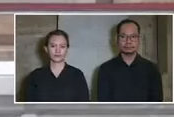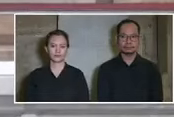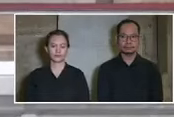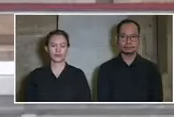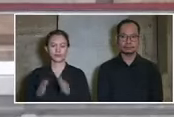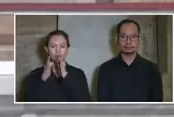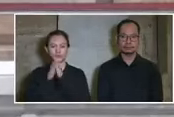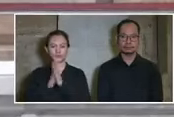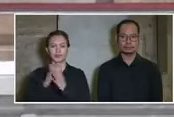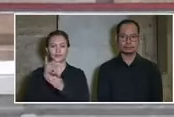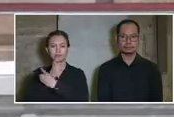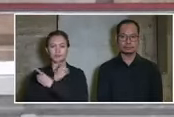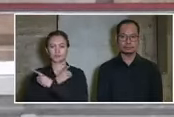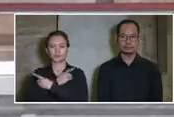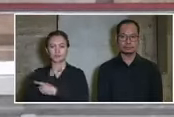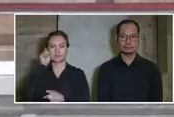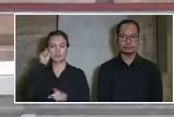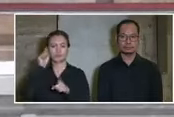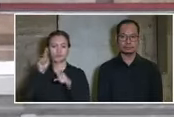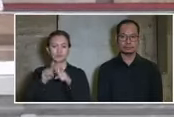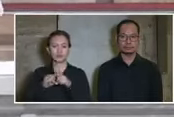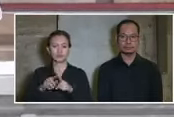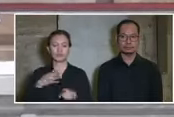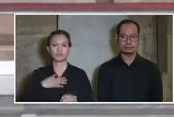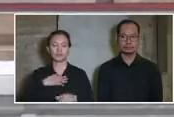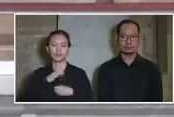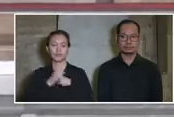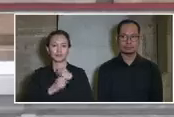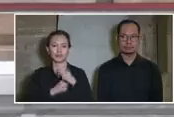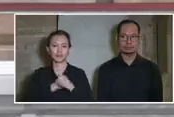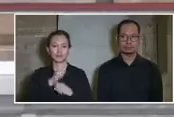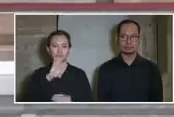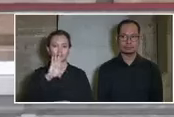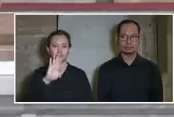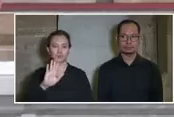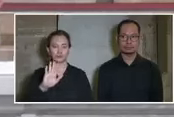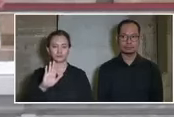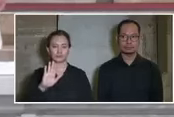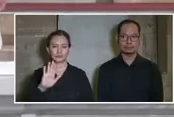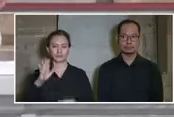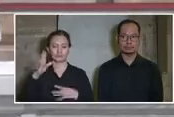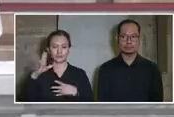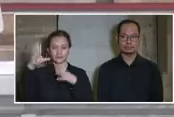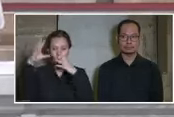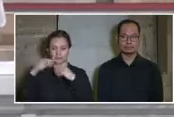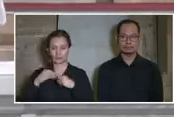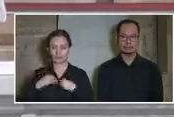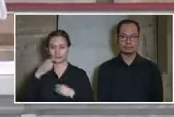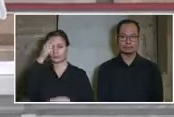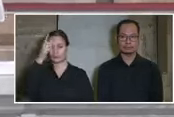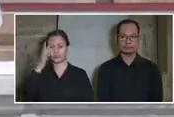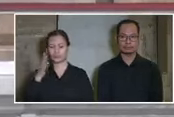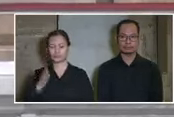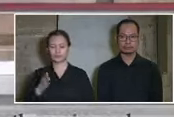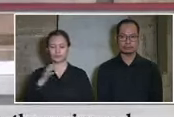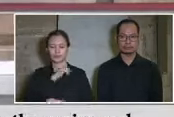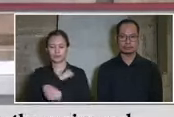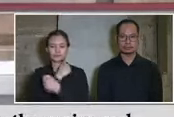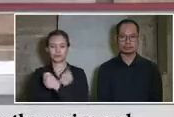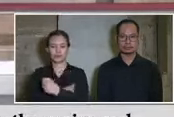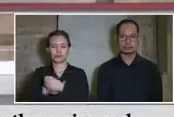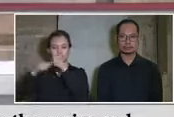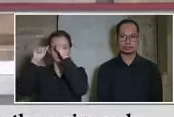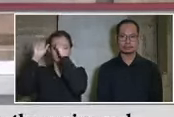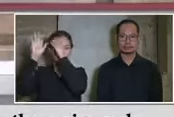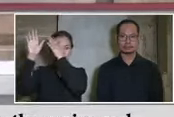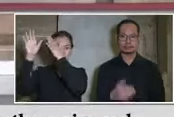Pray, beloved brothers and sisters, that my sacrifice and yours may be acceptable to God, the Almighty